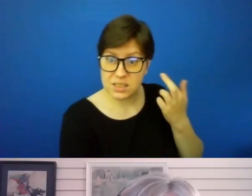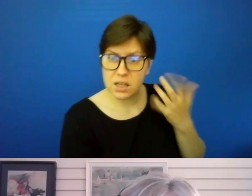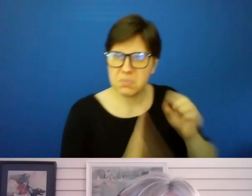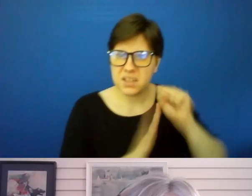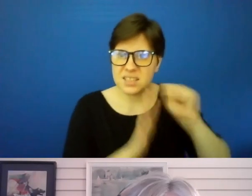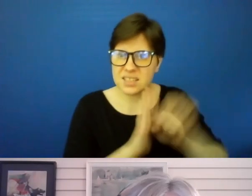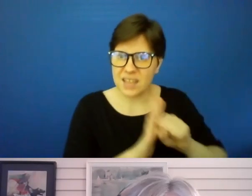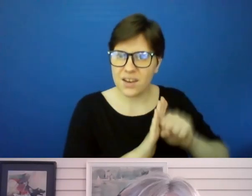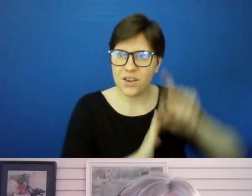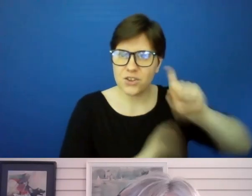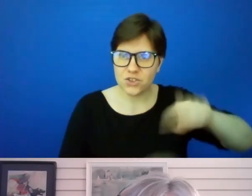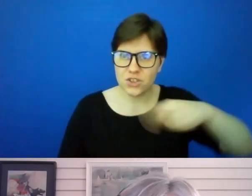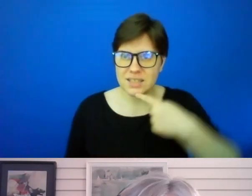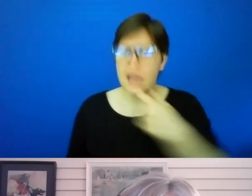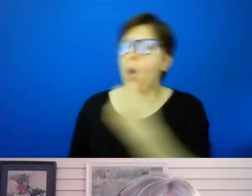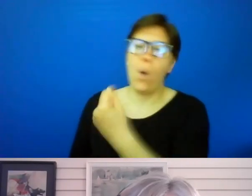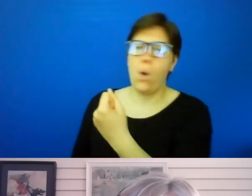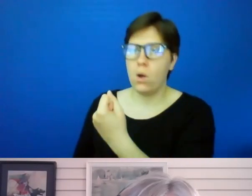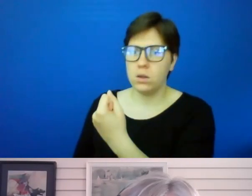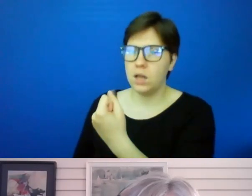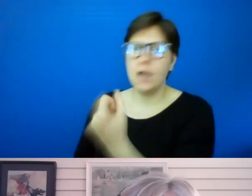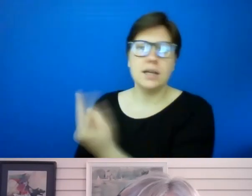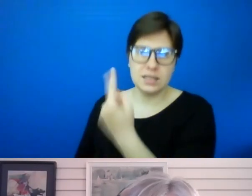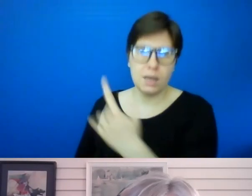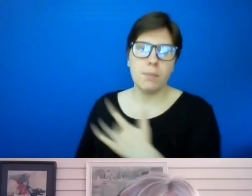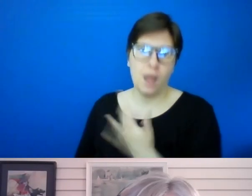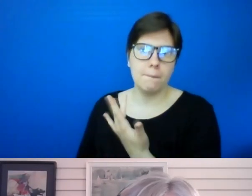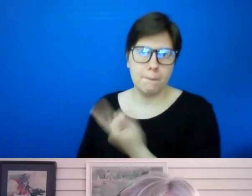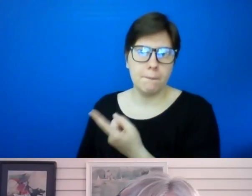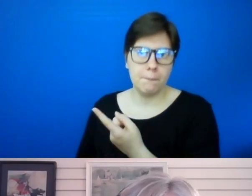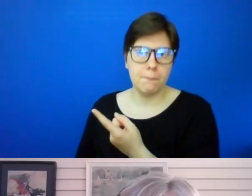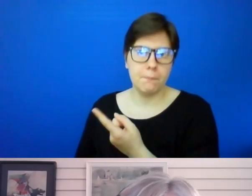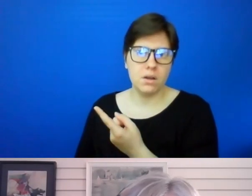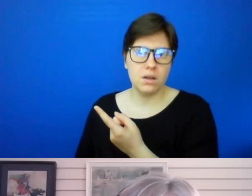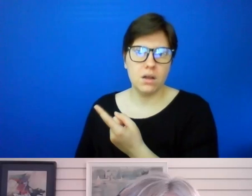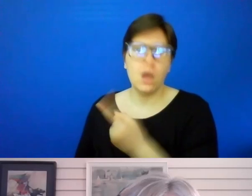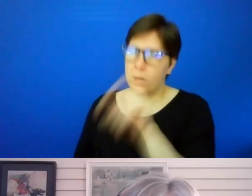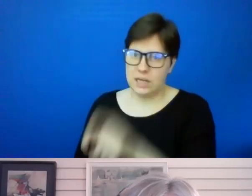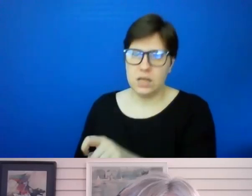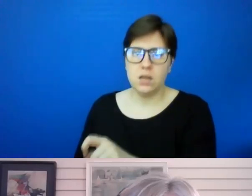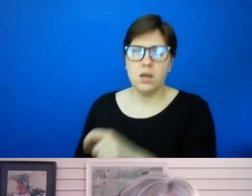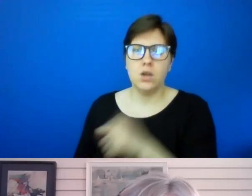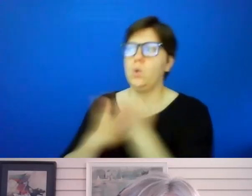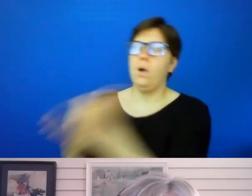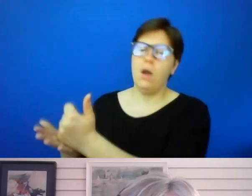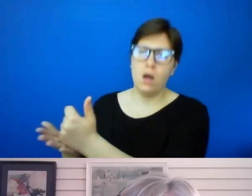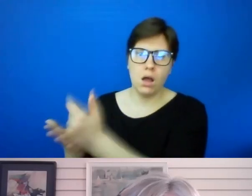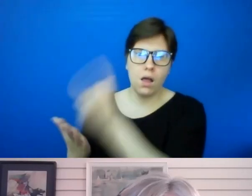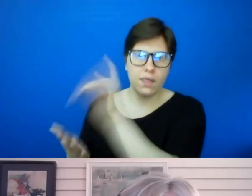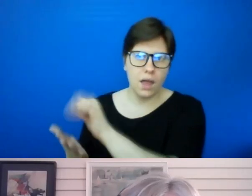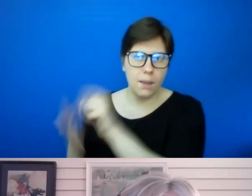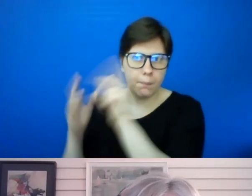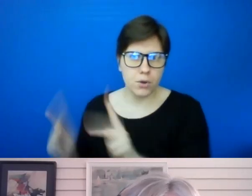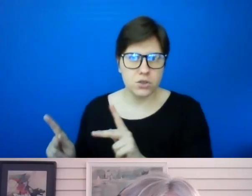be saying, wait a minute, there's something wrong here. Let's do everything we can so that this person